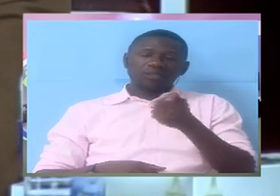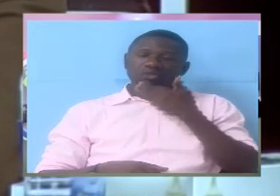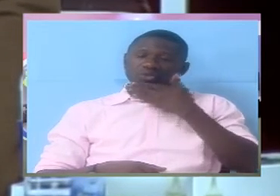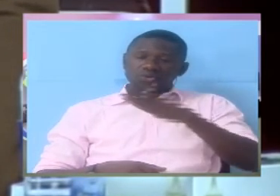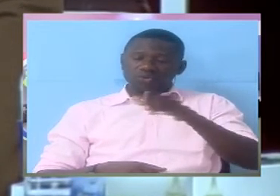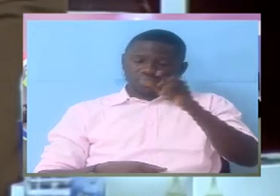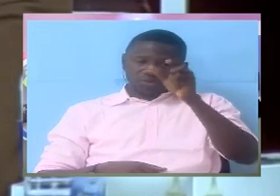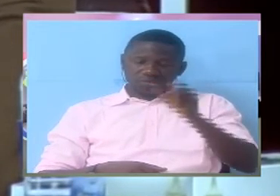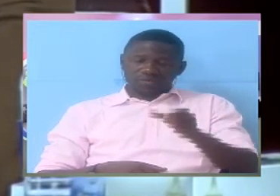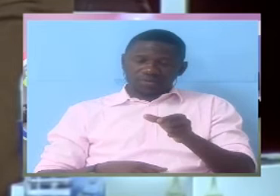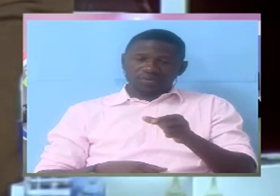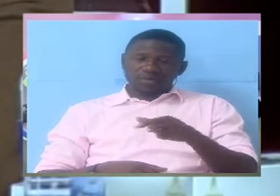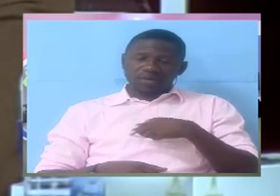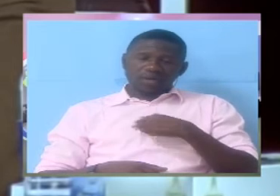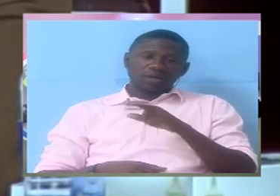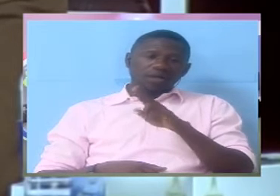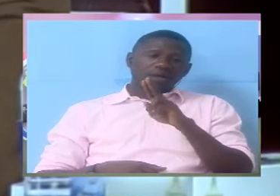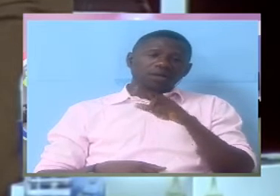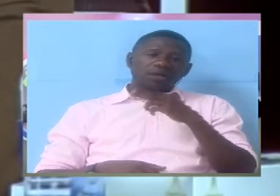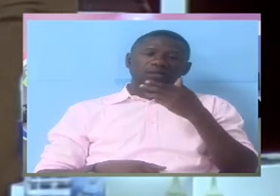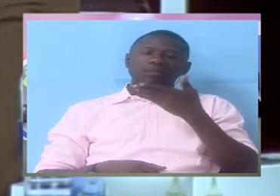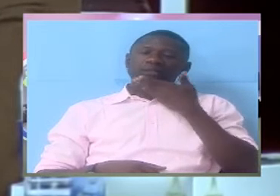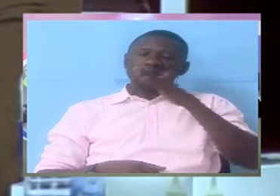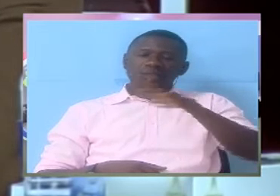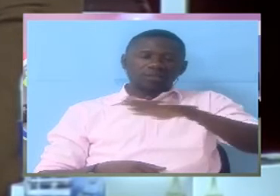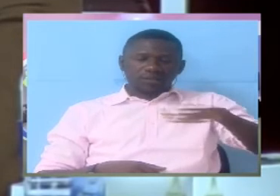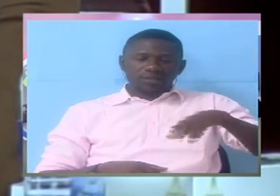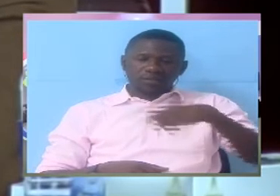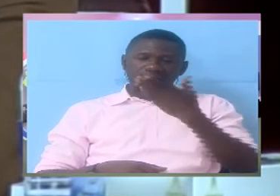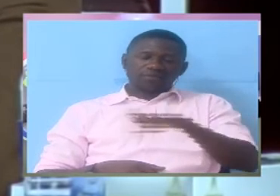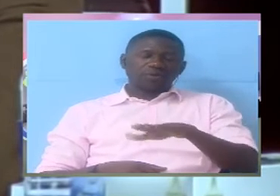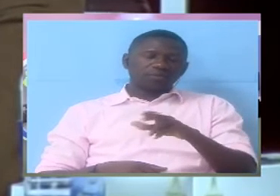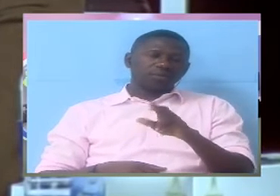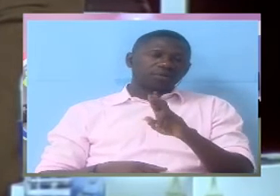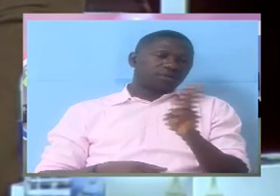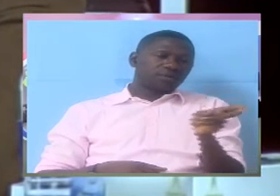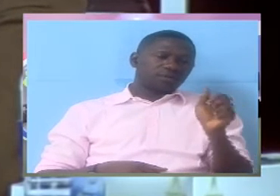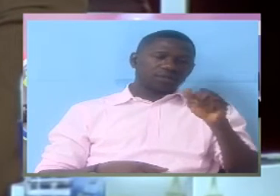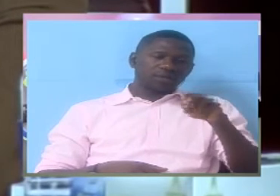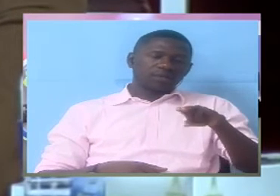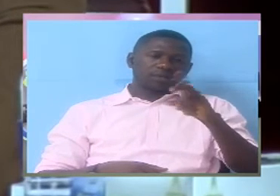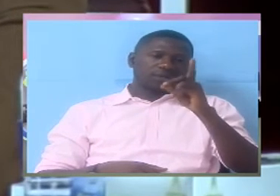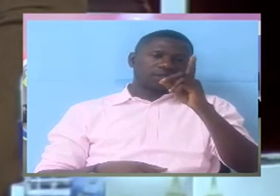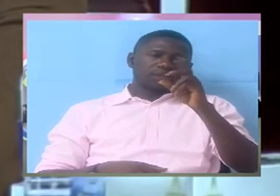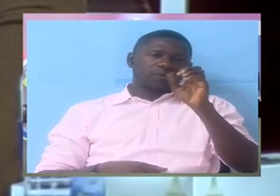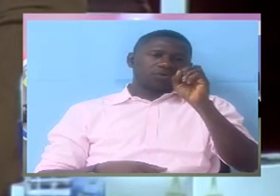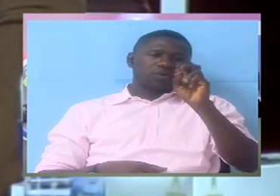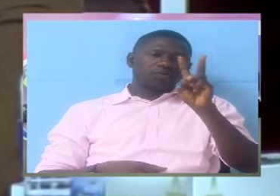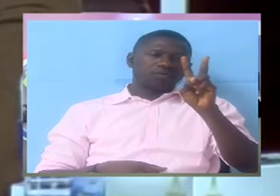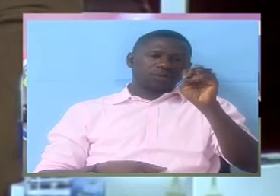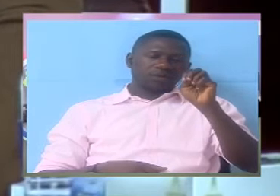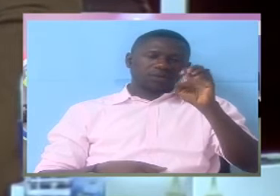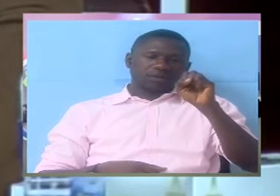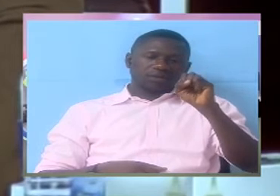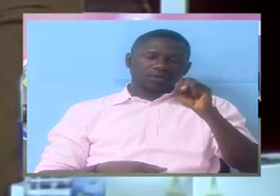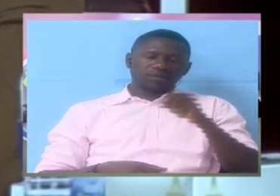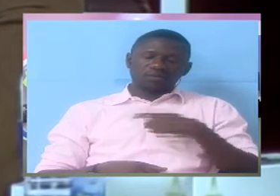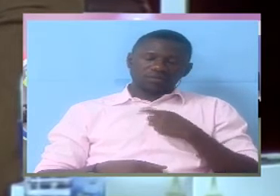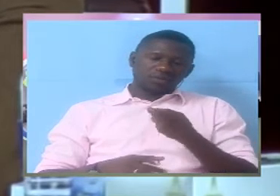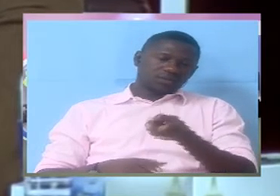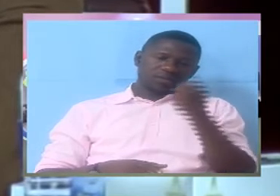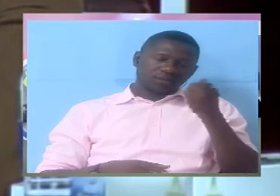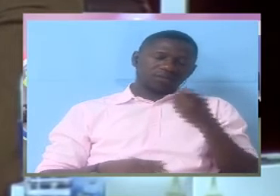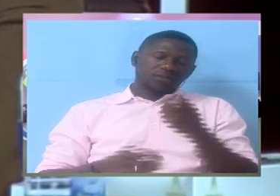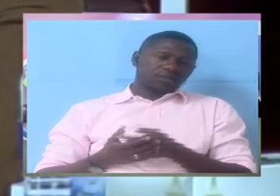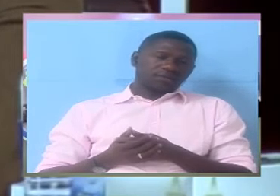are handover kids or adukalpe kids. You have a phrase in all of